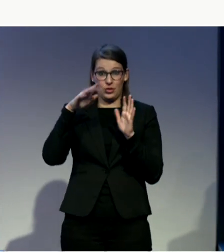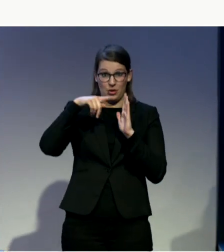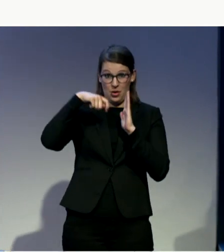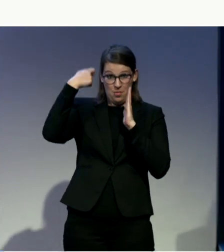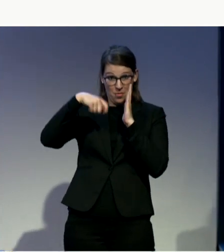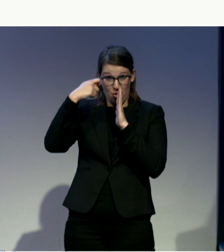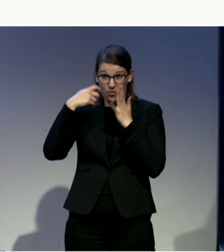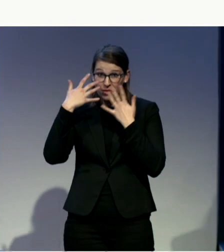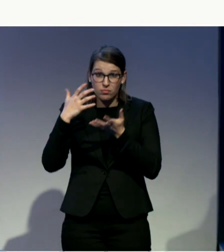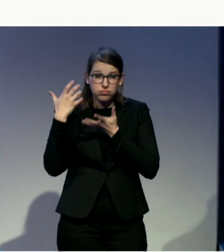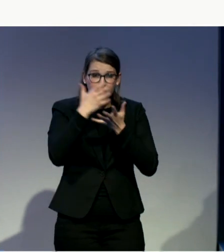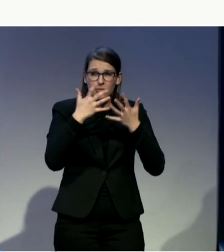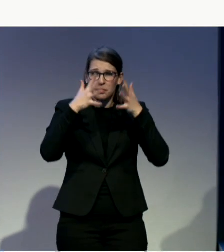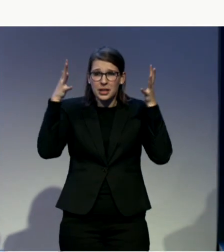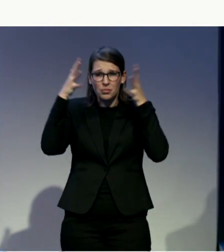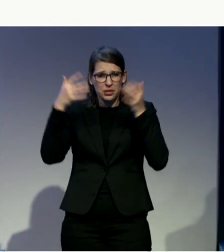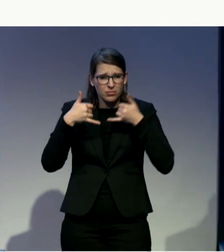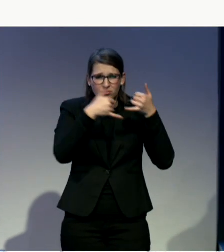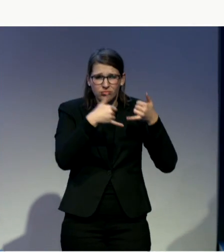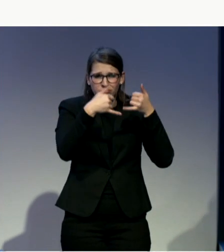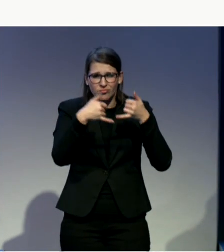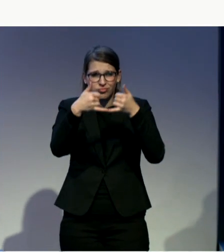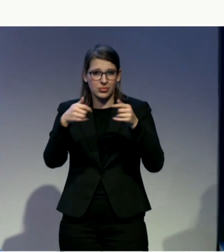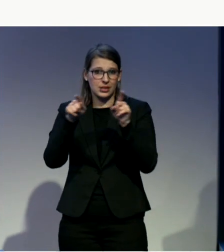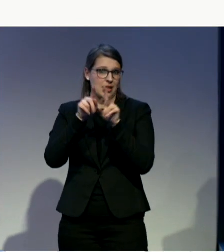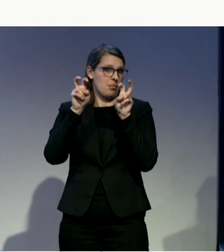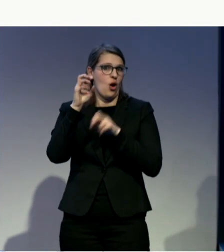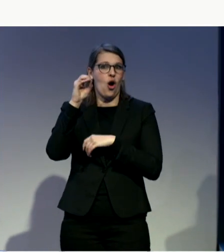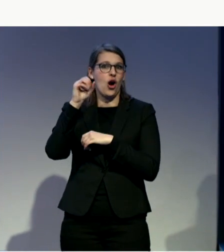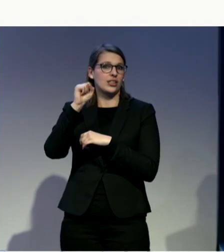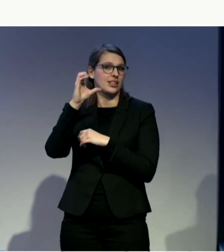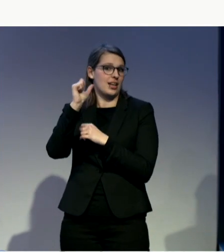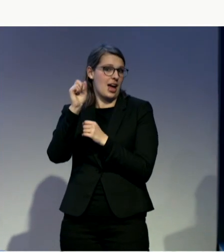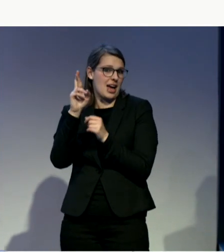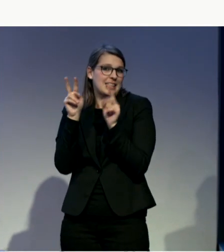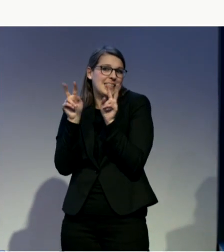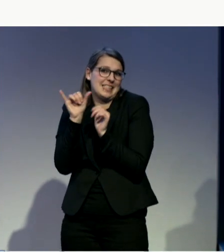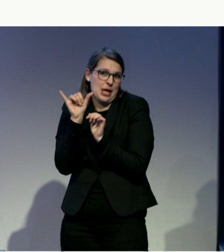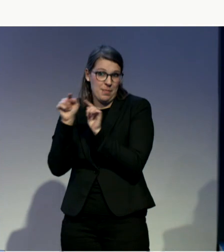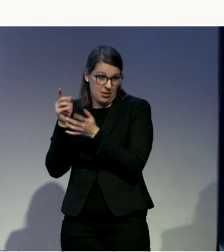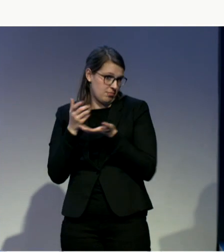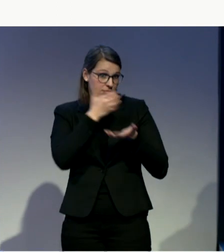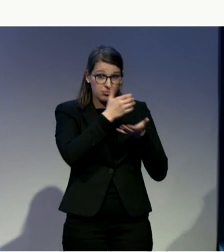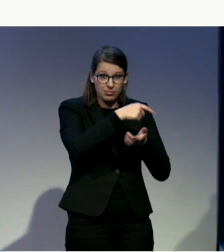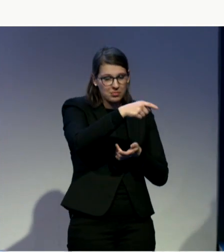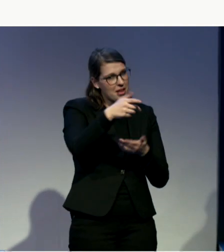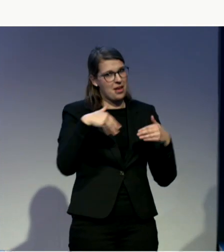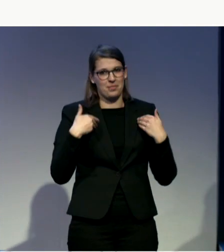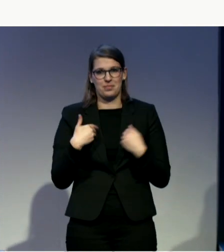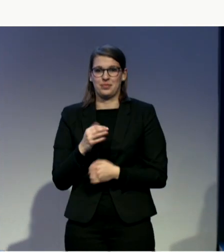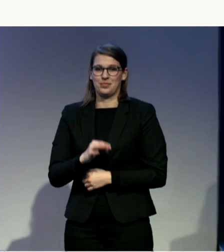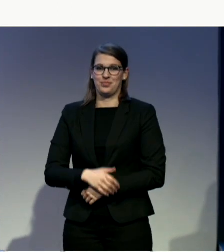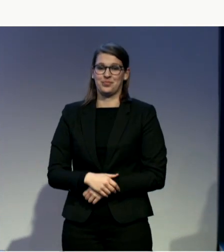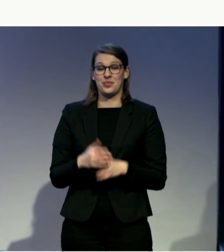position to place themselves to be put in other films because they have that status, they have that